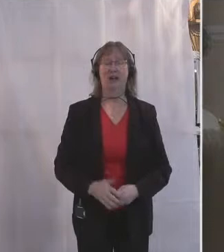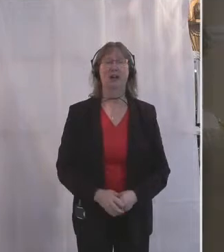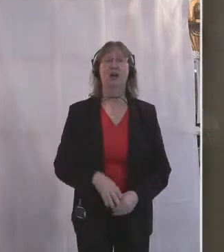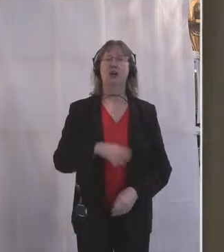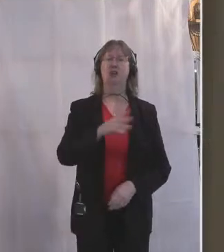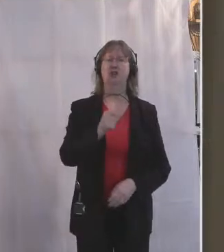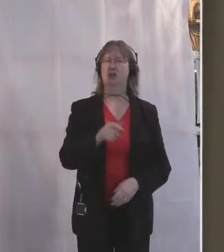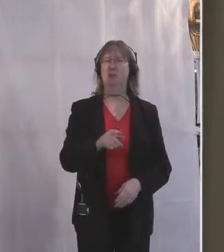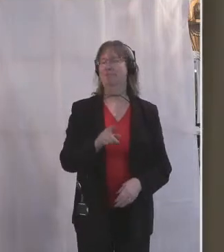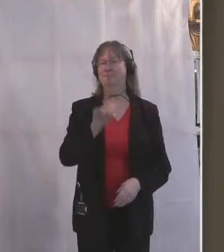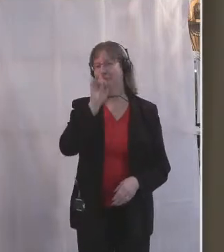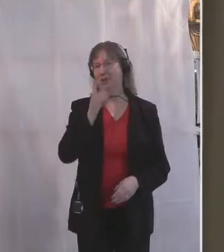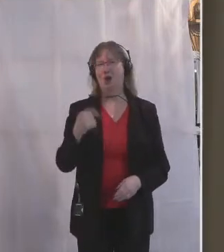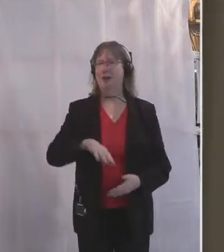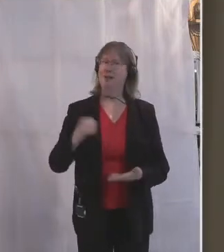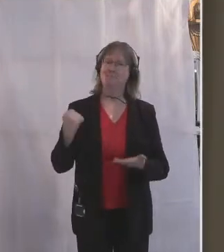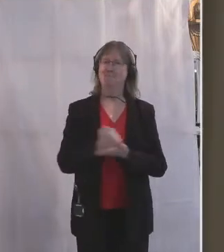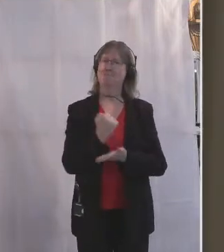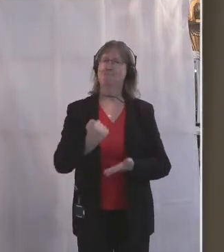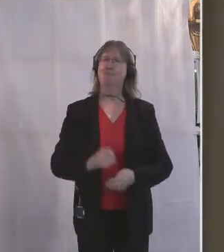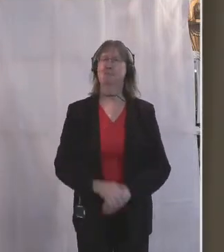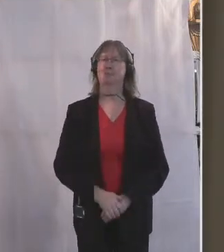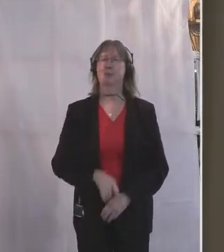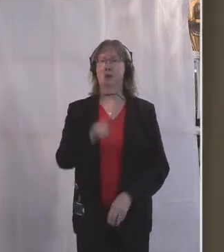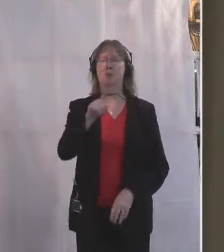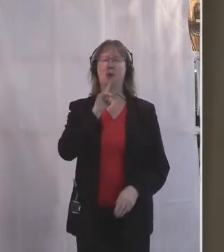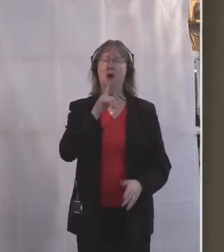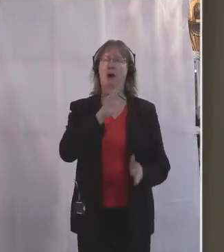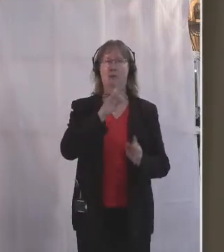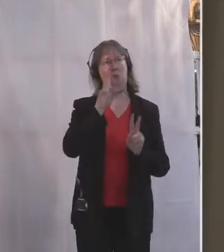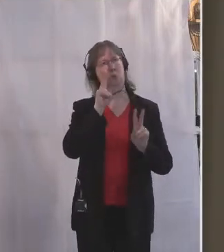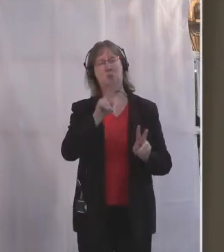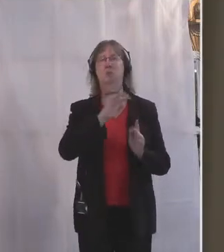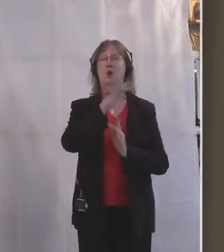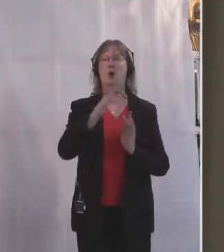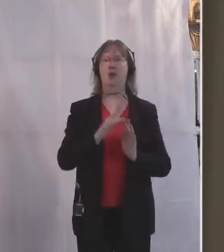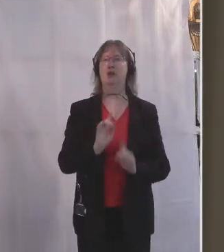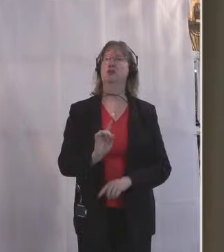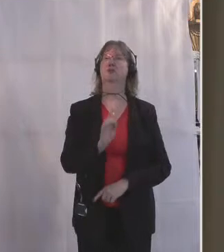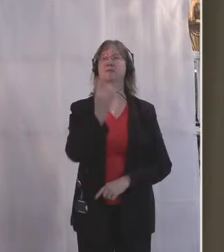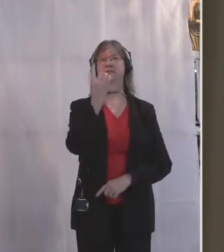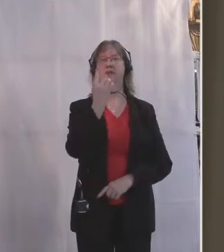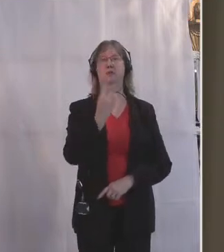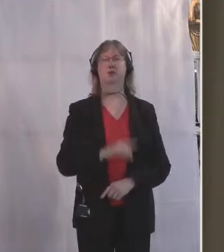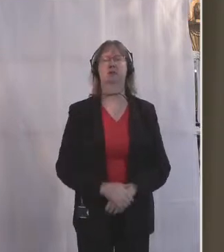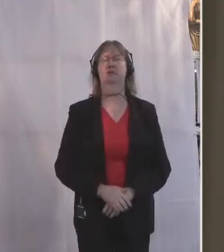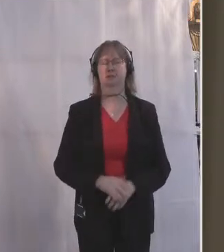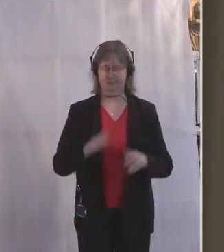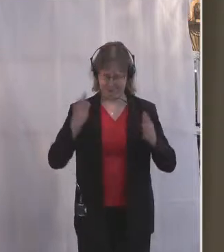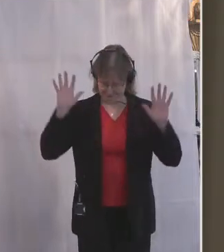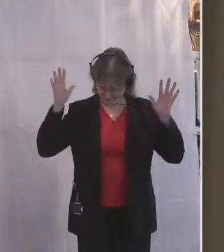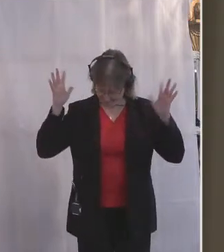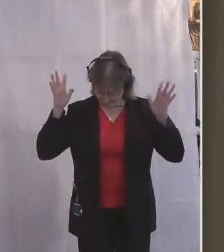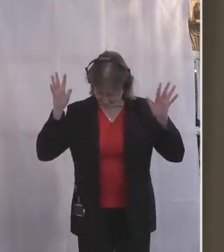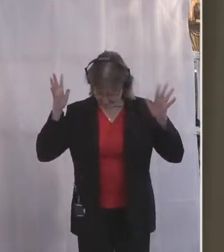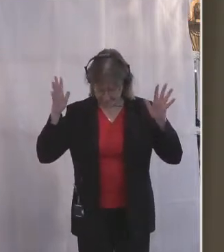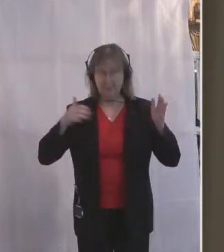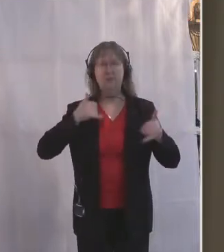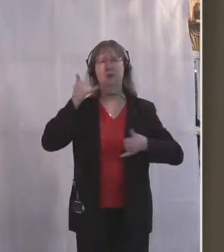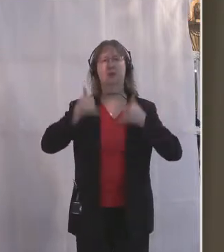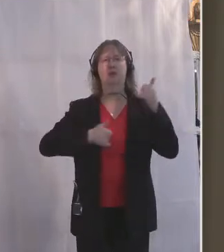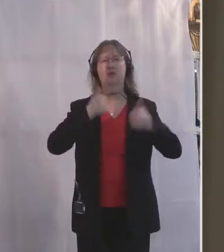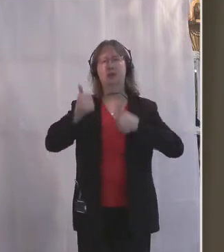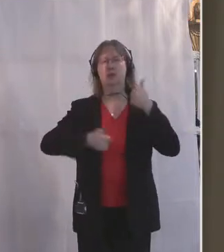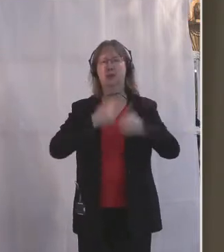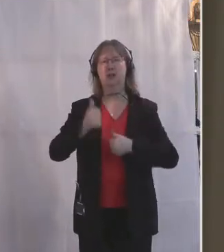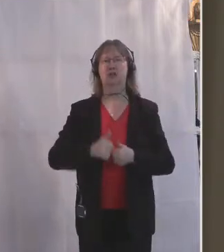I know weren't able to be here in person but have joined online. So first of all, huge congratulations to